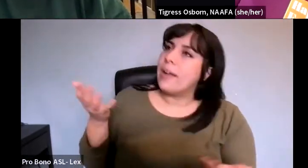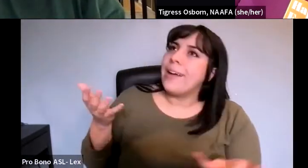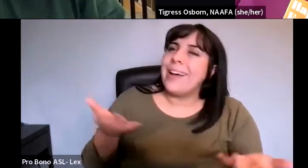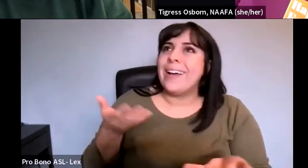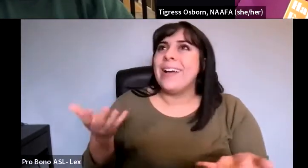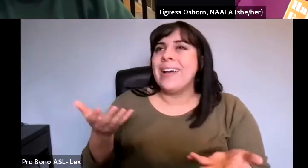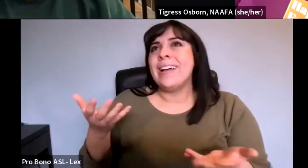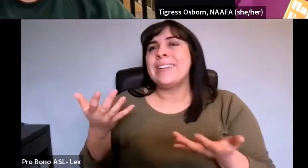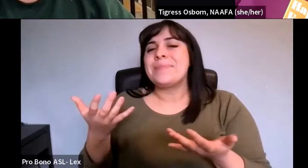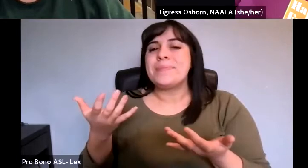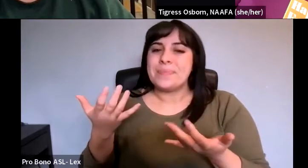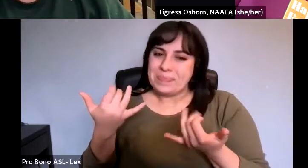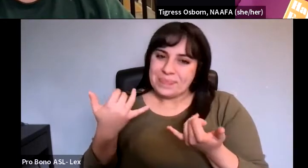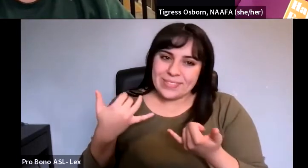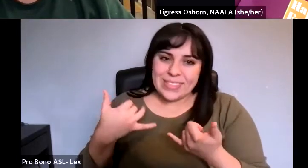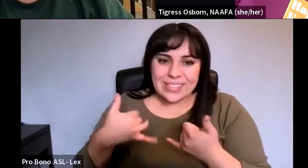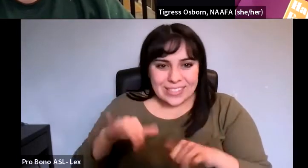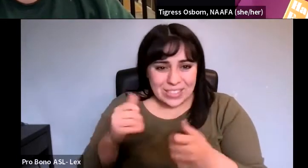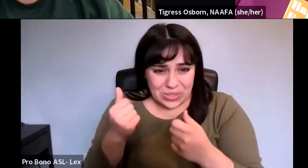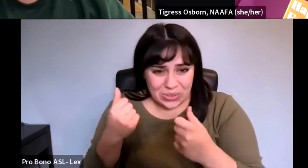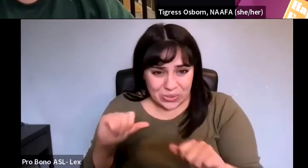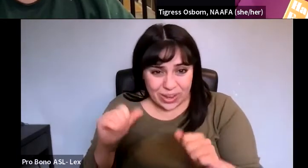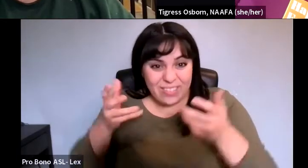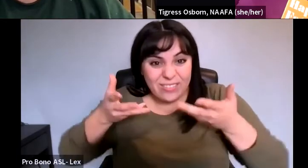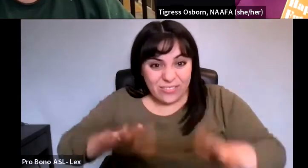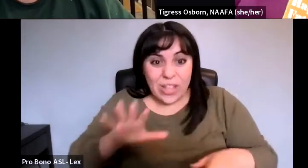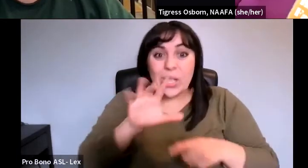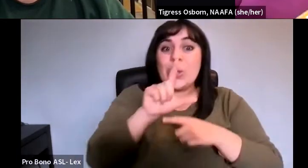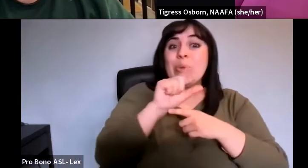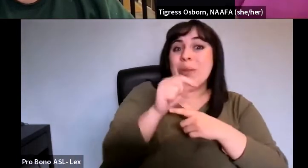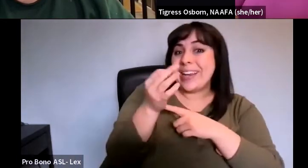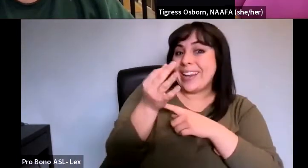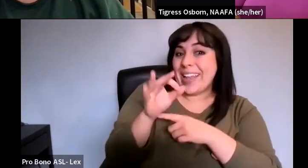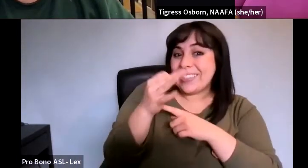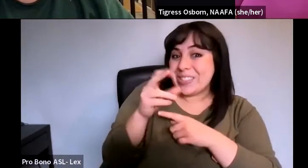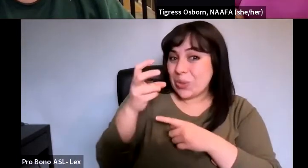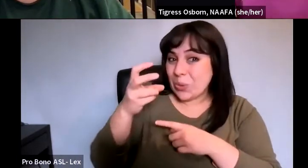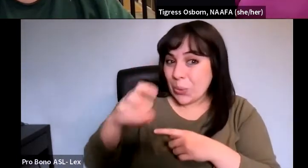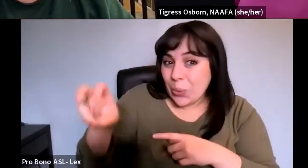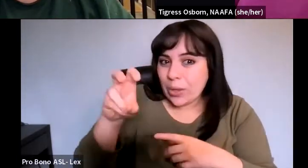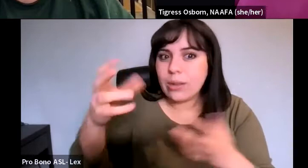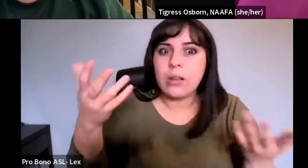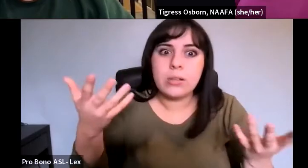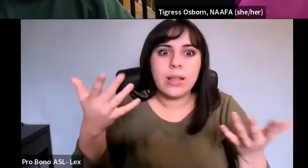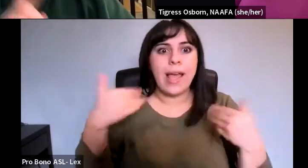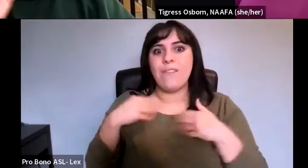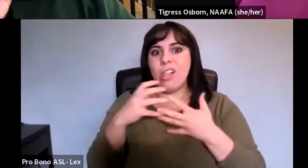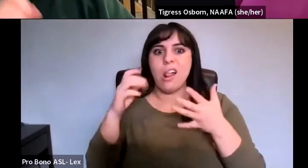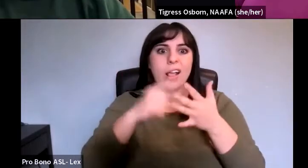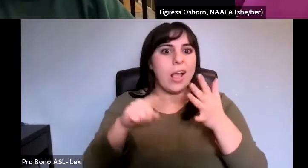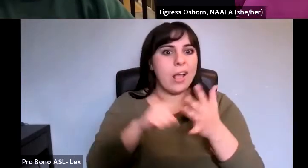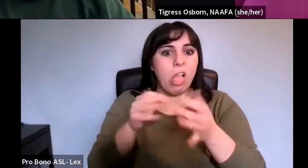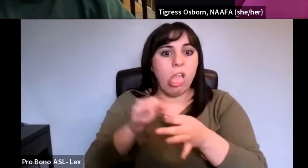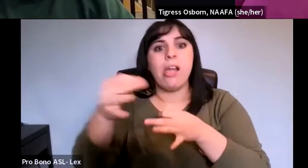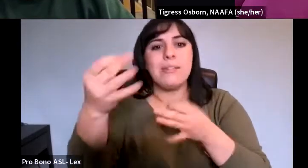I'm still trying to finish my 2019 tour, which obviously was canceled and postponed a million times. So I have one